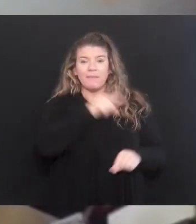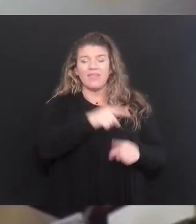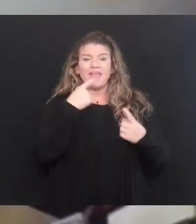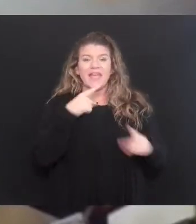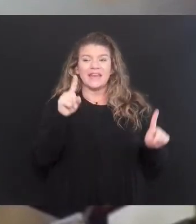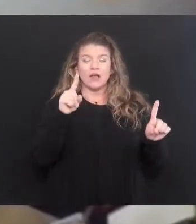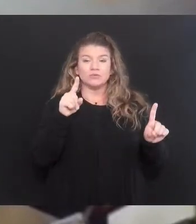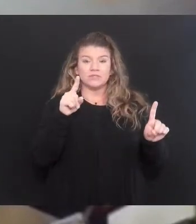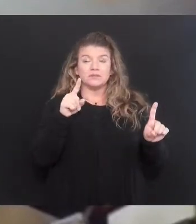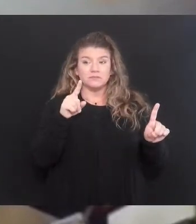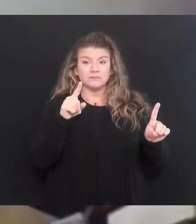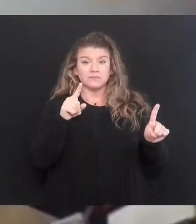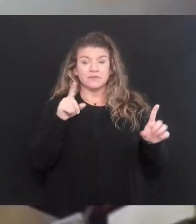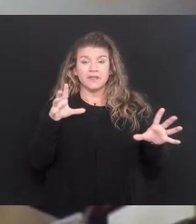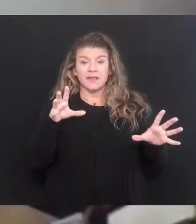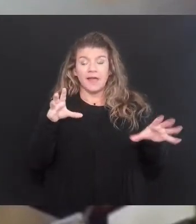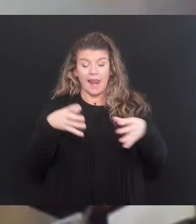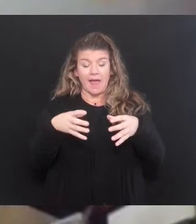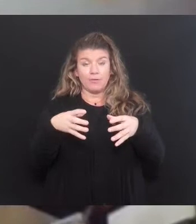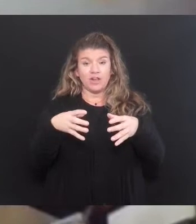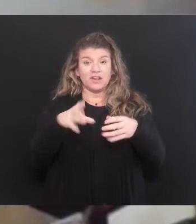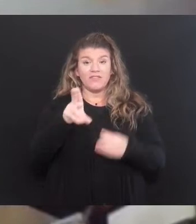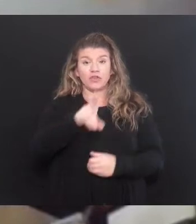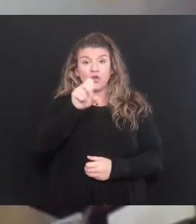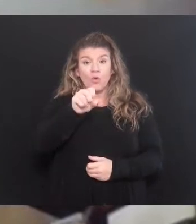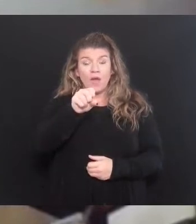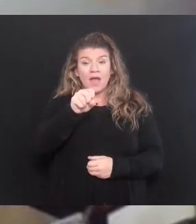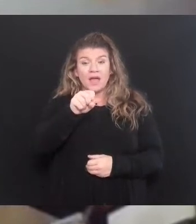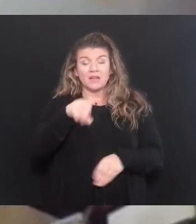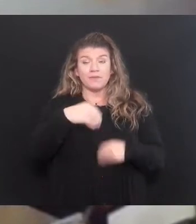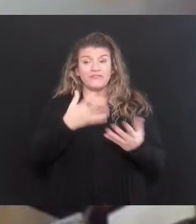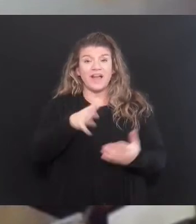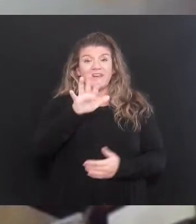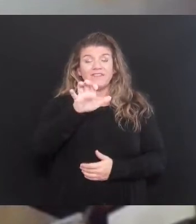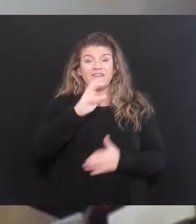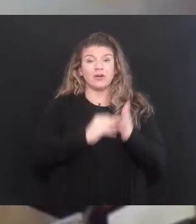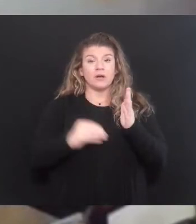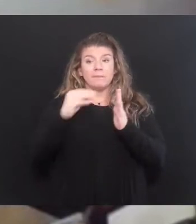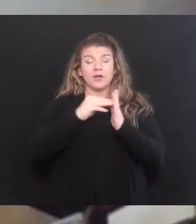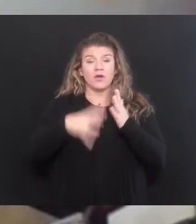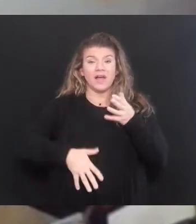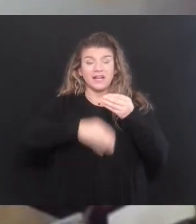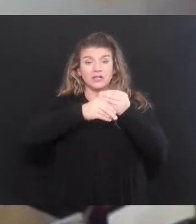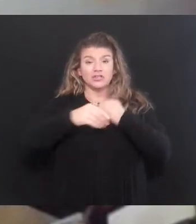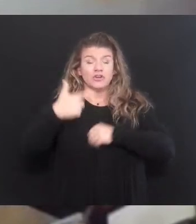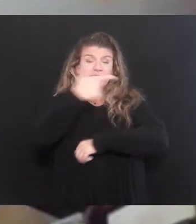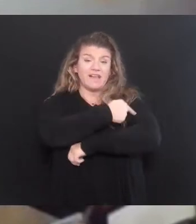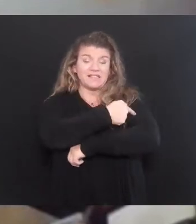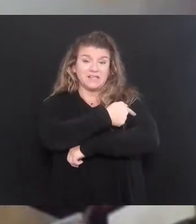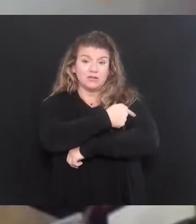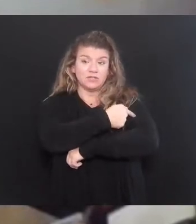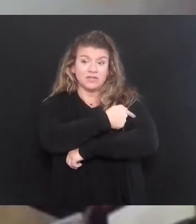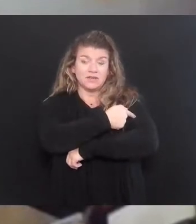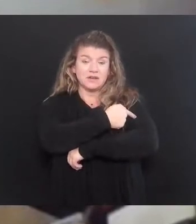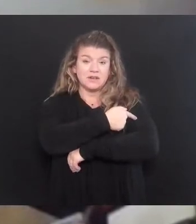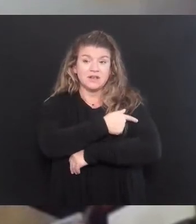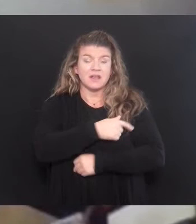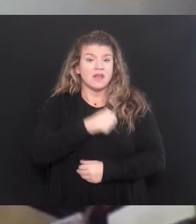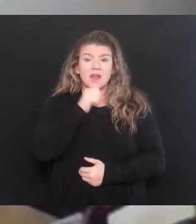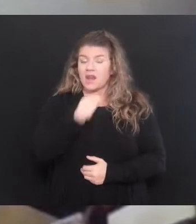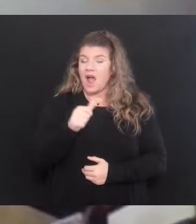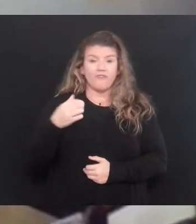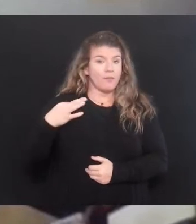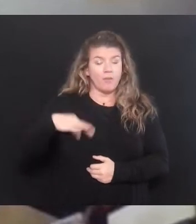a collaboration with the U.S. to provide 500 million additional vaccine doses at a not-for-profit price